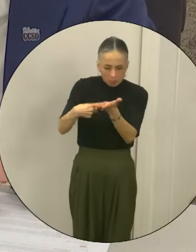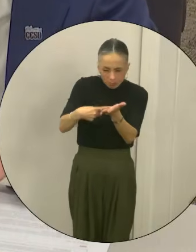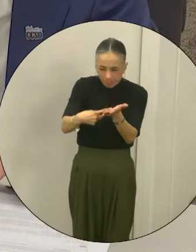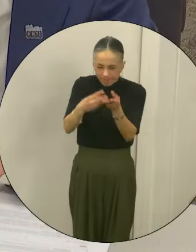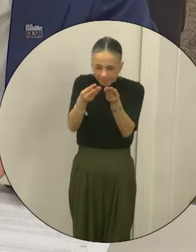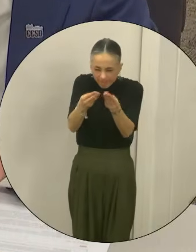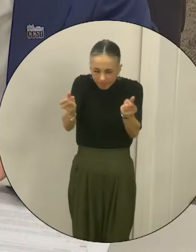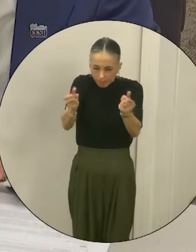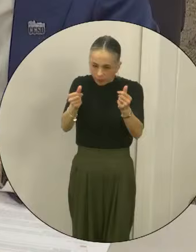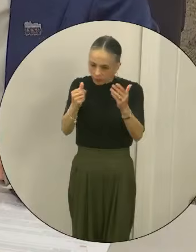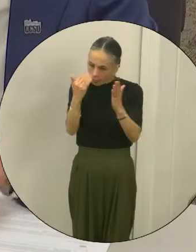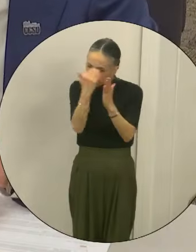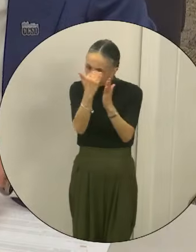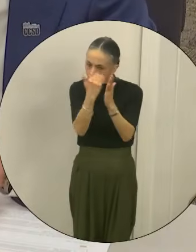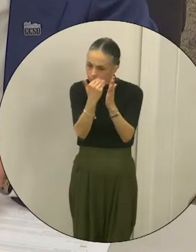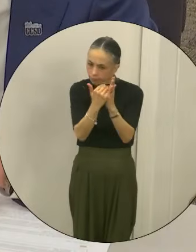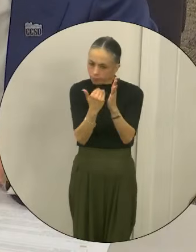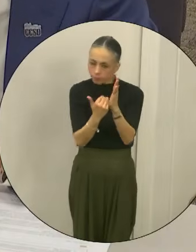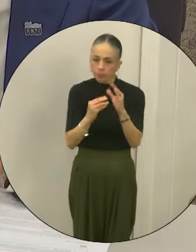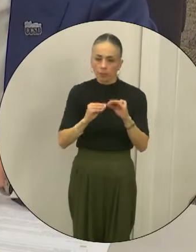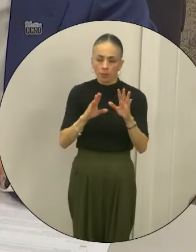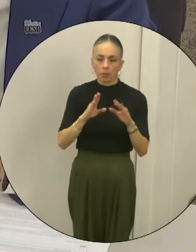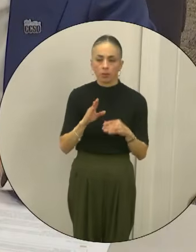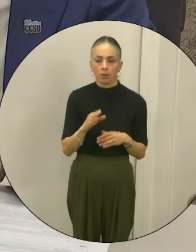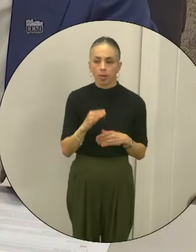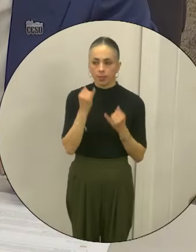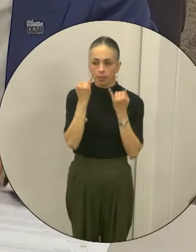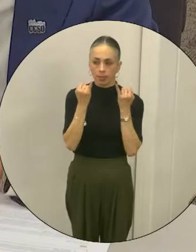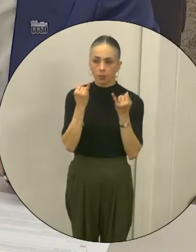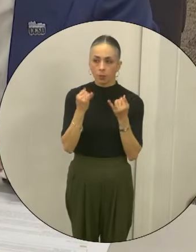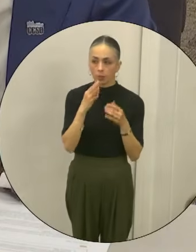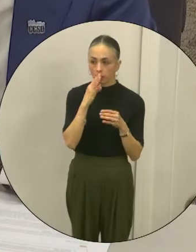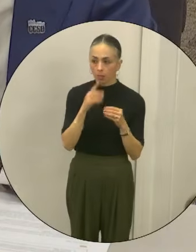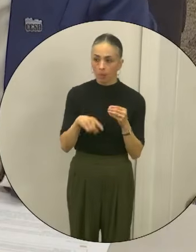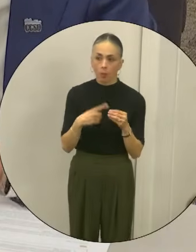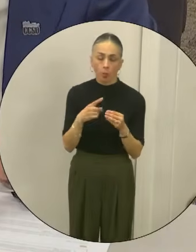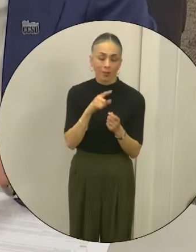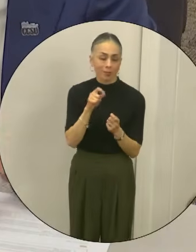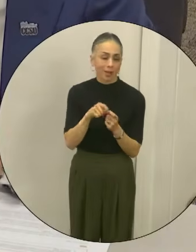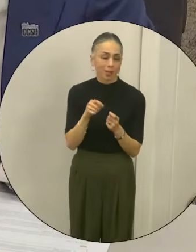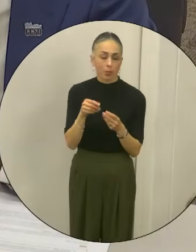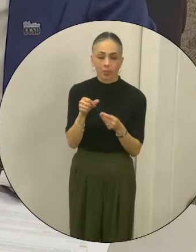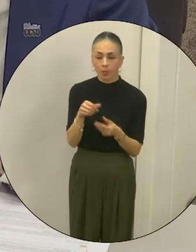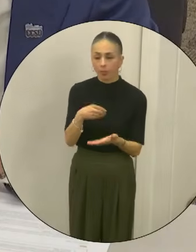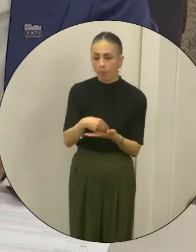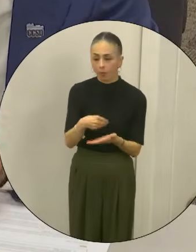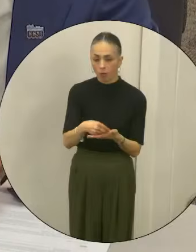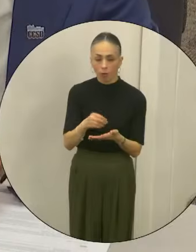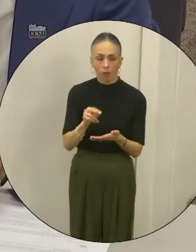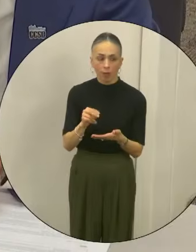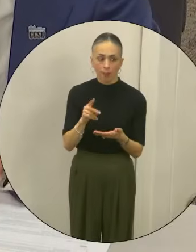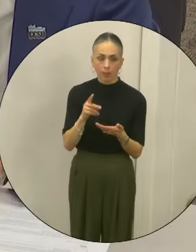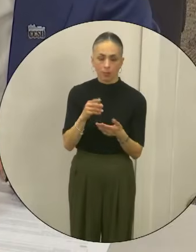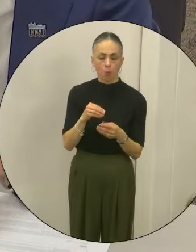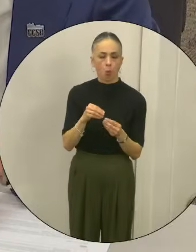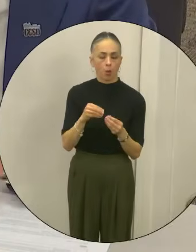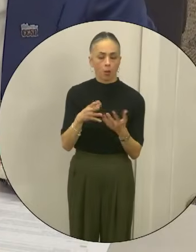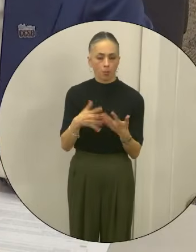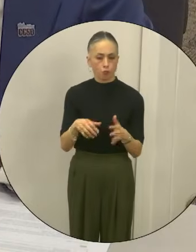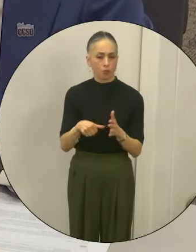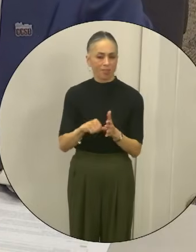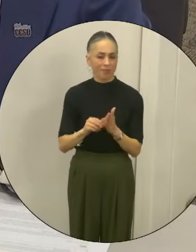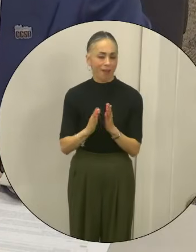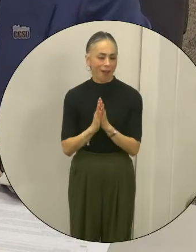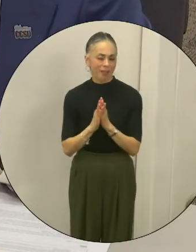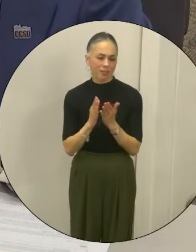Superintendent Ebert's point earlier, when we start defining these things and talking about what exactly we're going to be spending the money on, that makes it a more impressive ask and a more